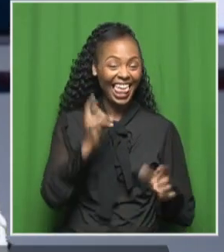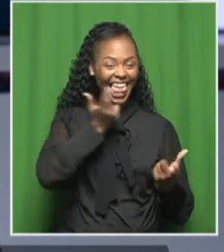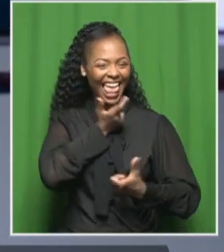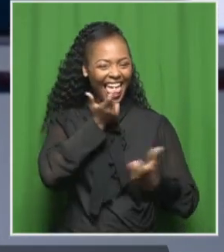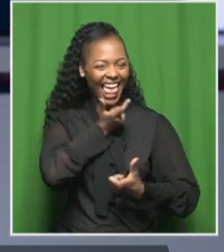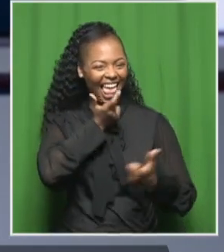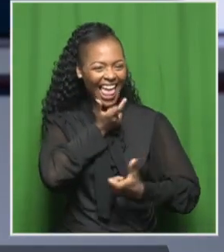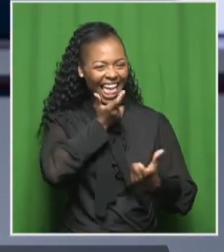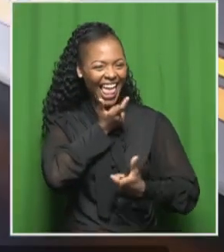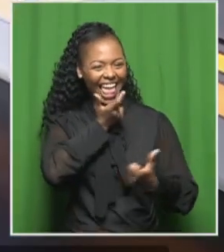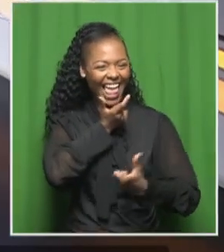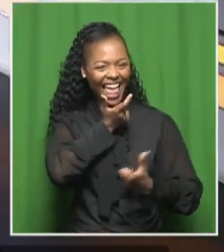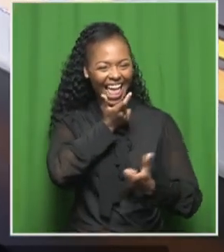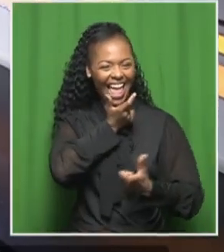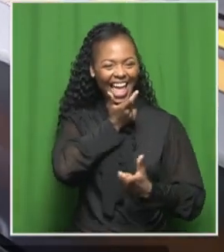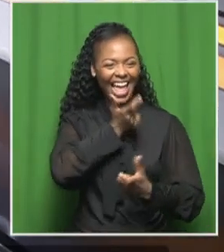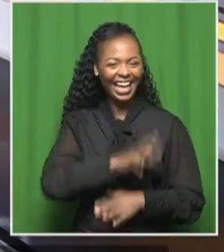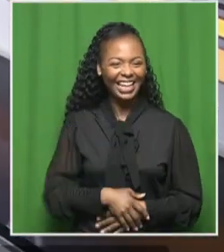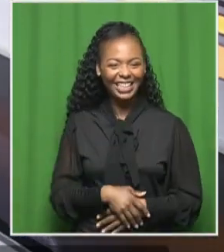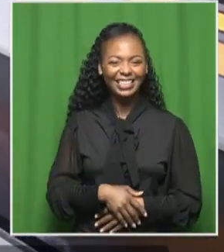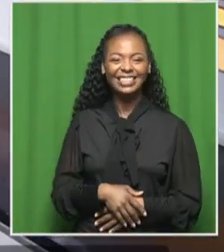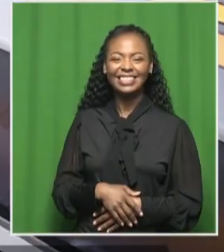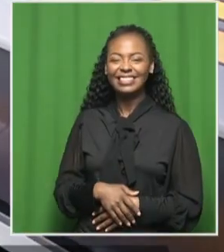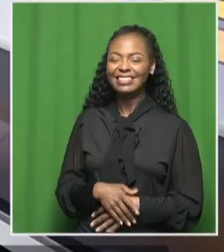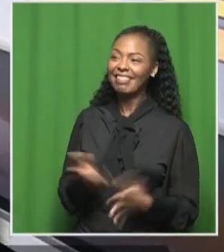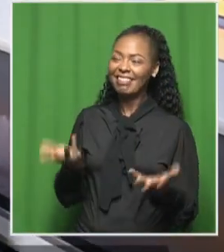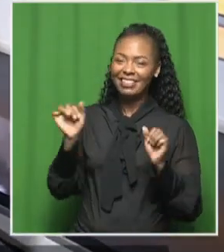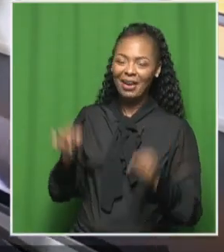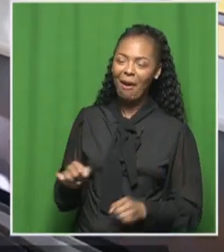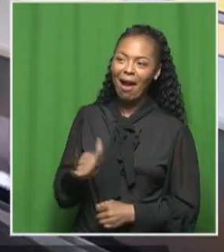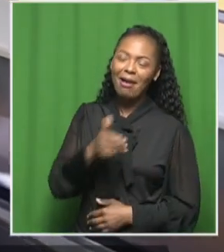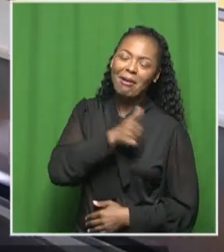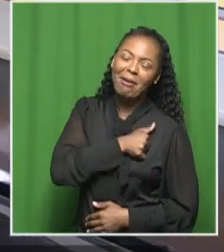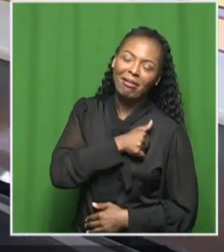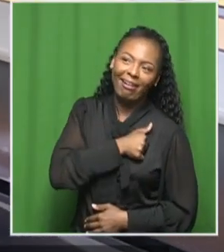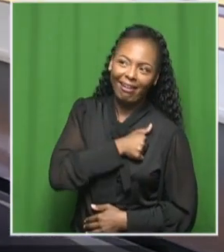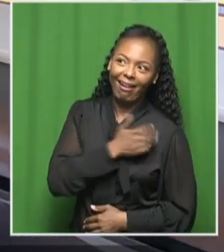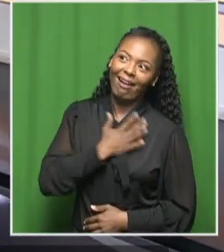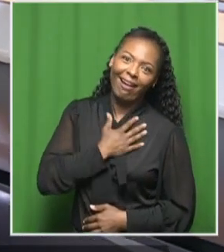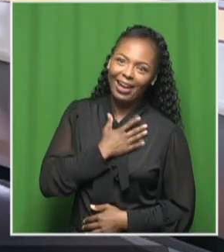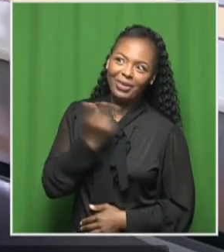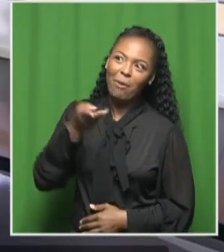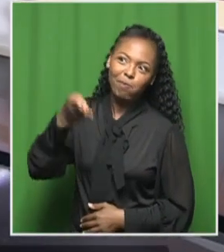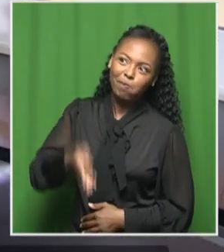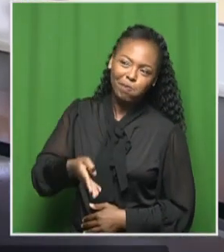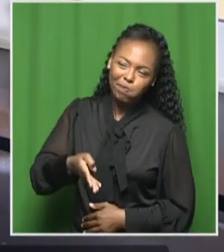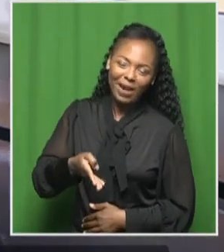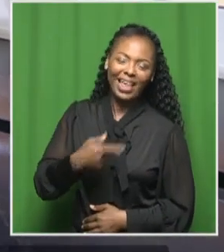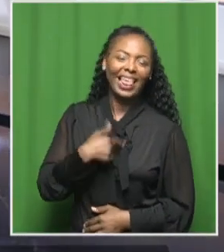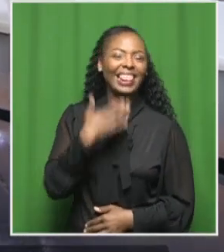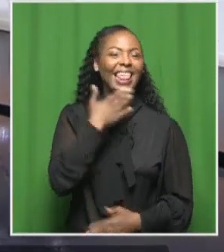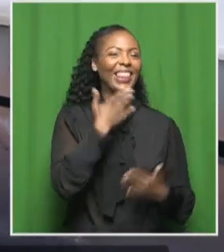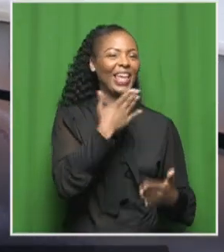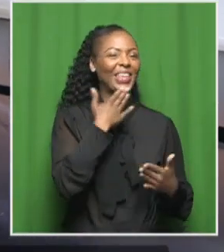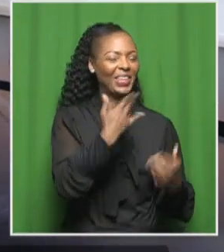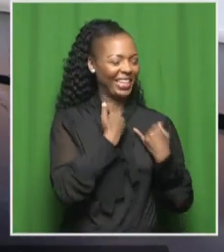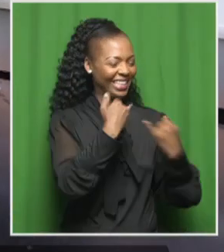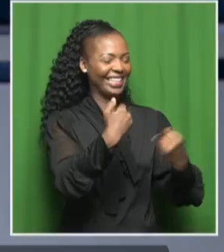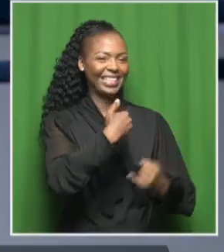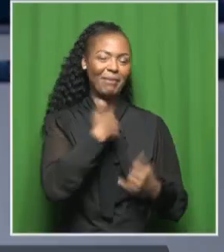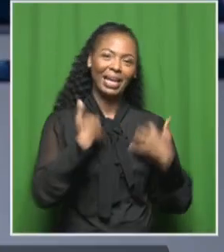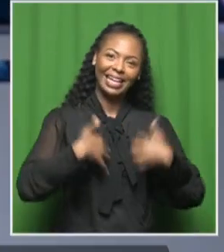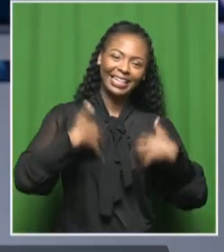Of course the champ's here. It's such a privilege to have you. Thanks for having me. I'm so excited to be here. I tell you, it's